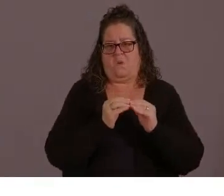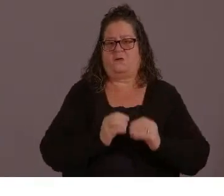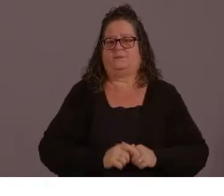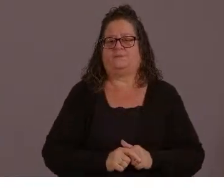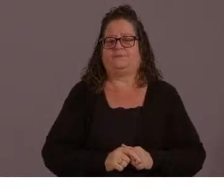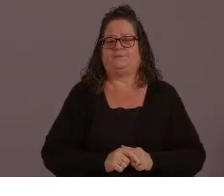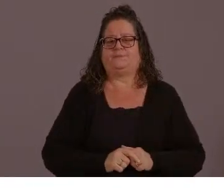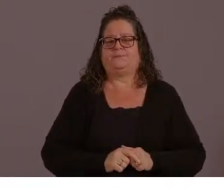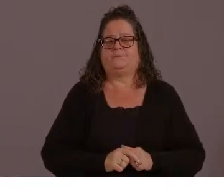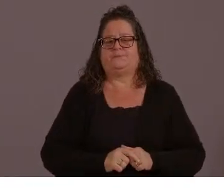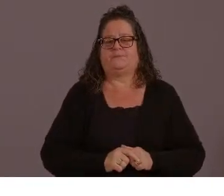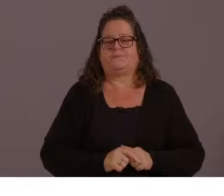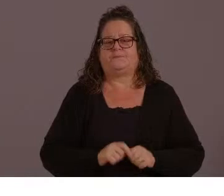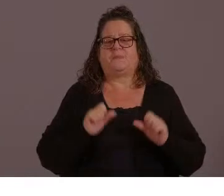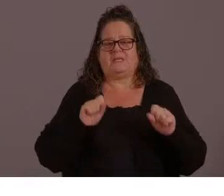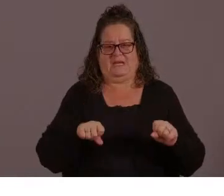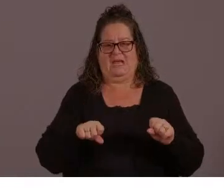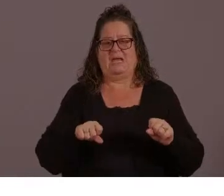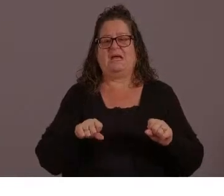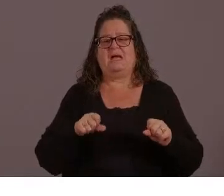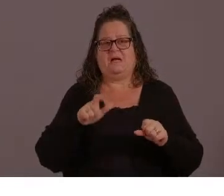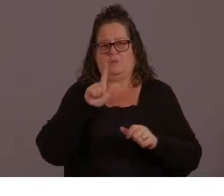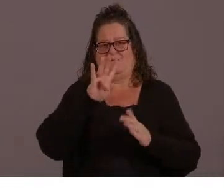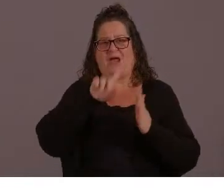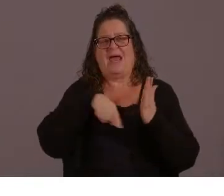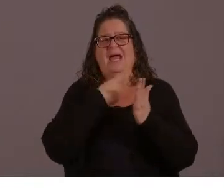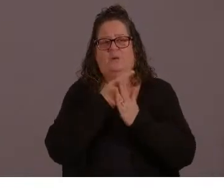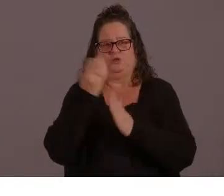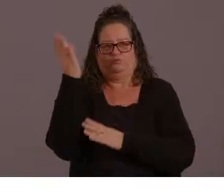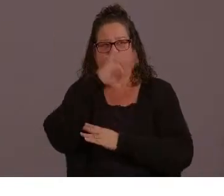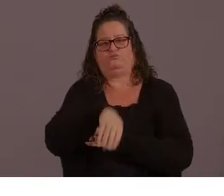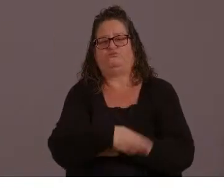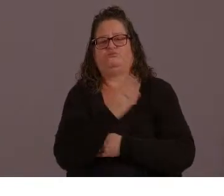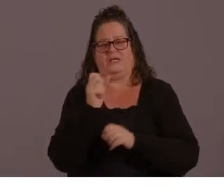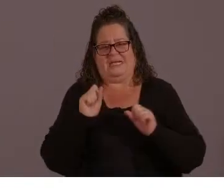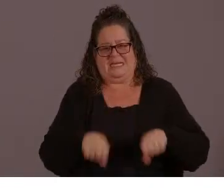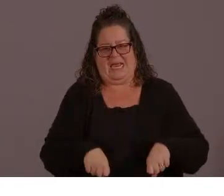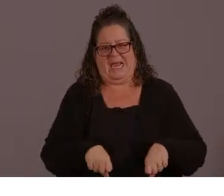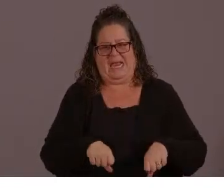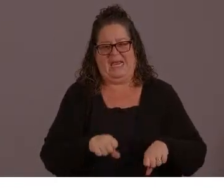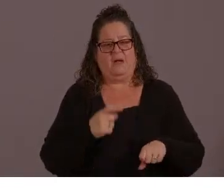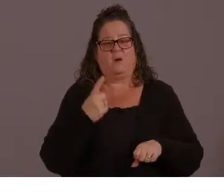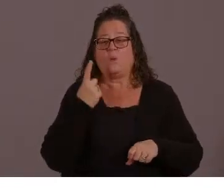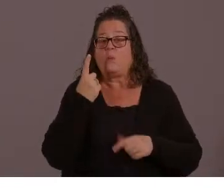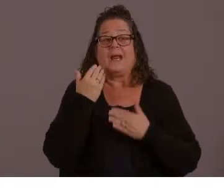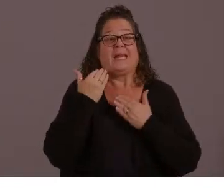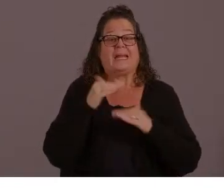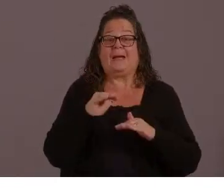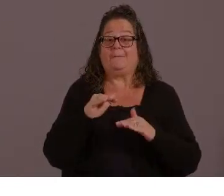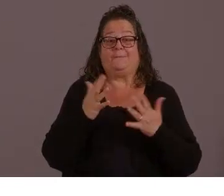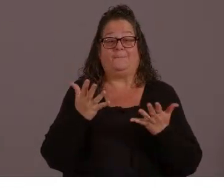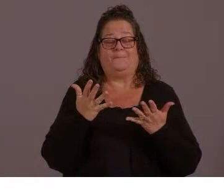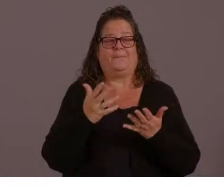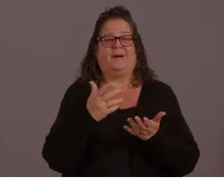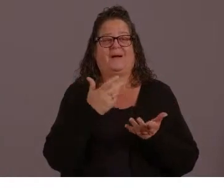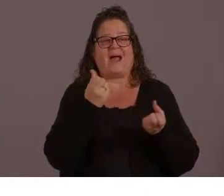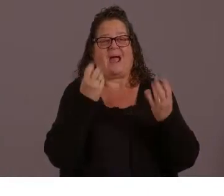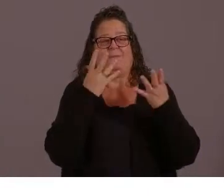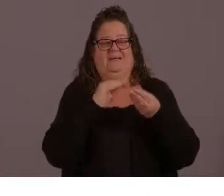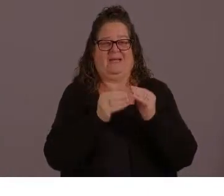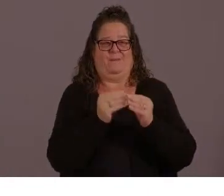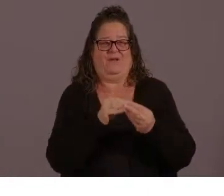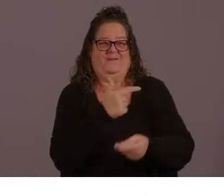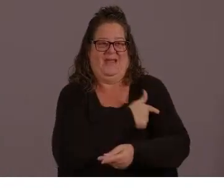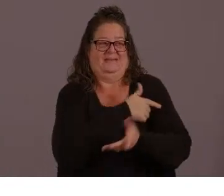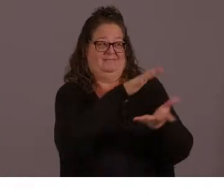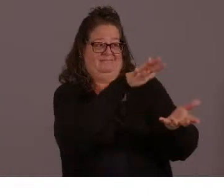operate 24/7. Again, our only limitation is the amount of vaccine that we are receiving in Arizona. We are very